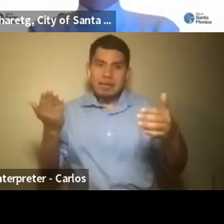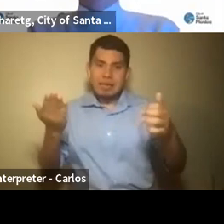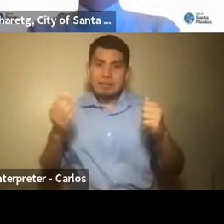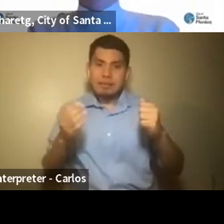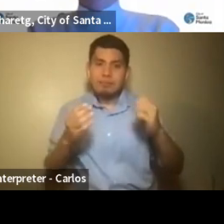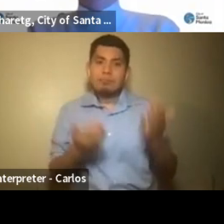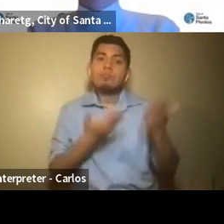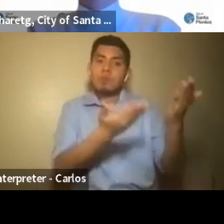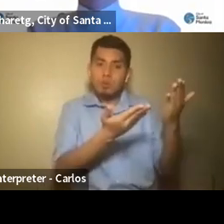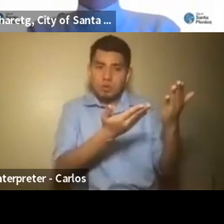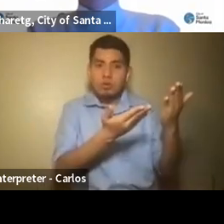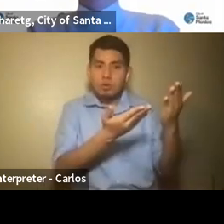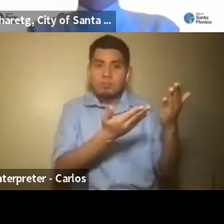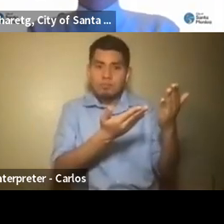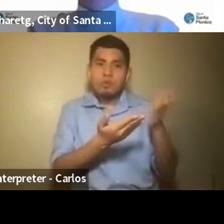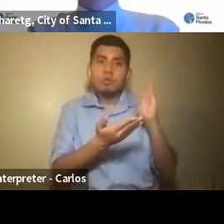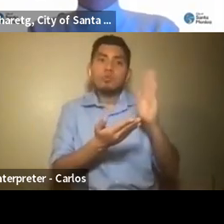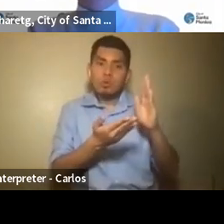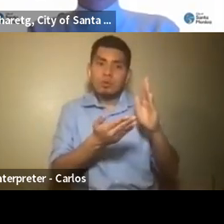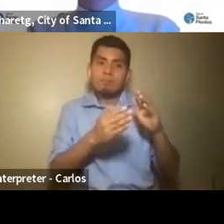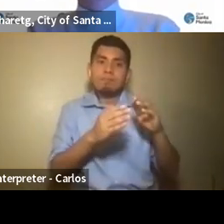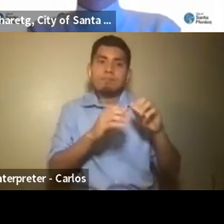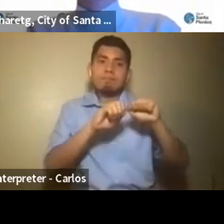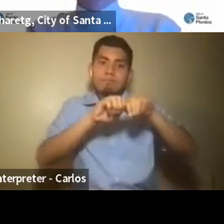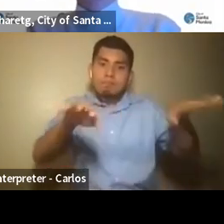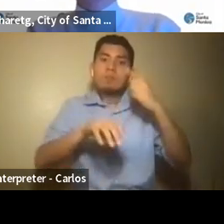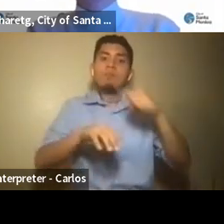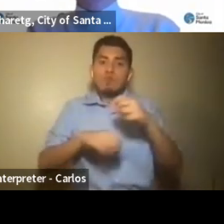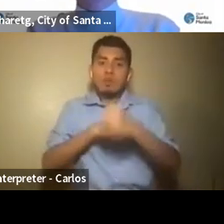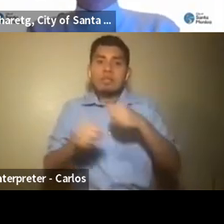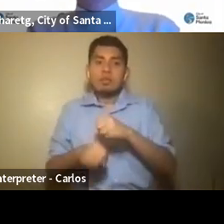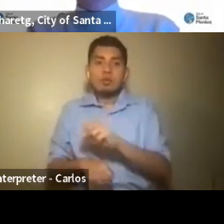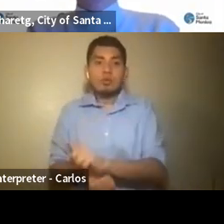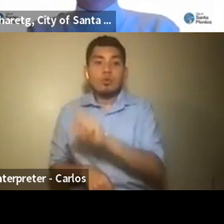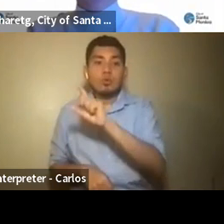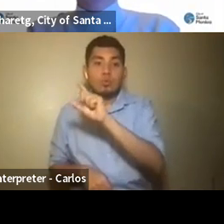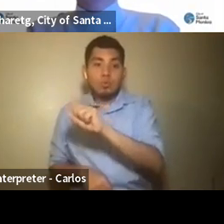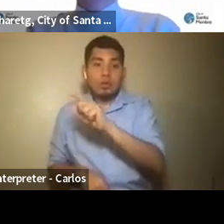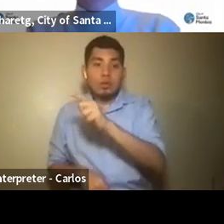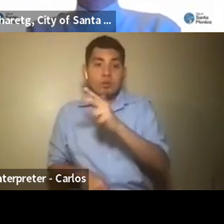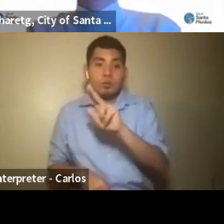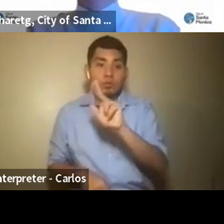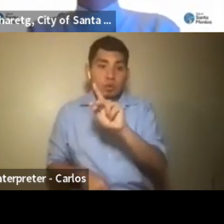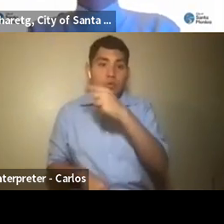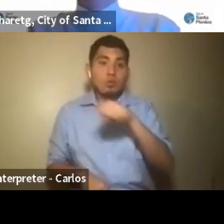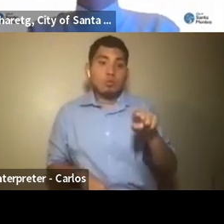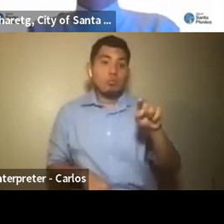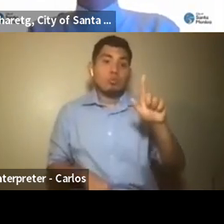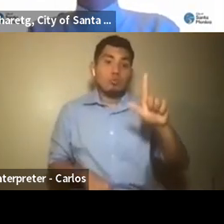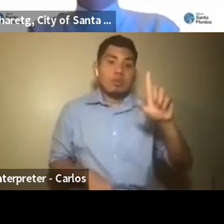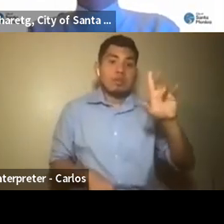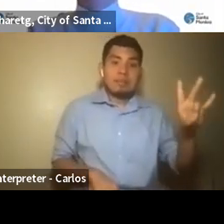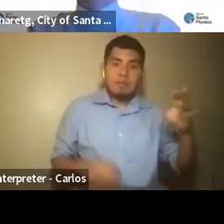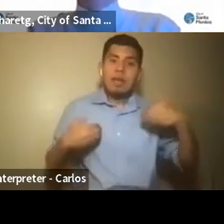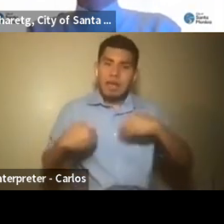for that will be issued for fiscal years 2023 through 2027. We're going to have staff presentation